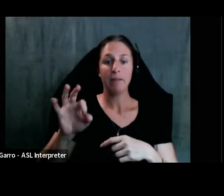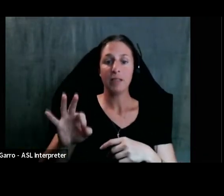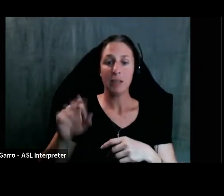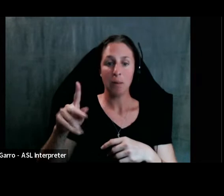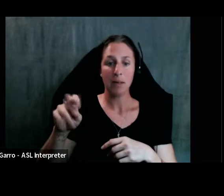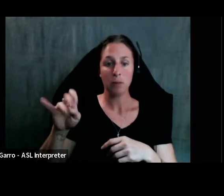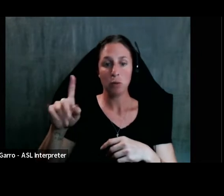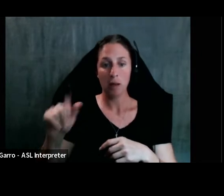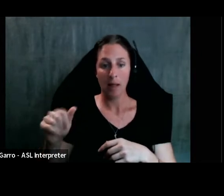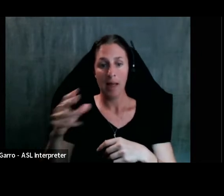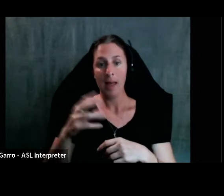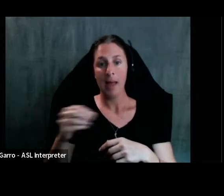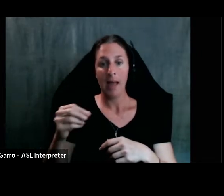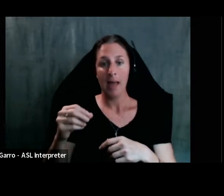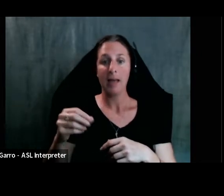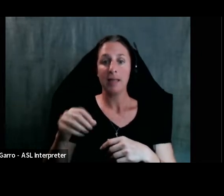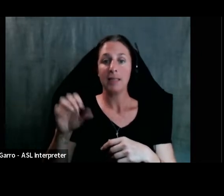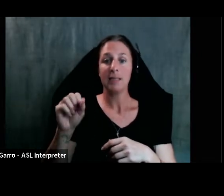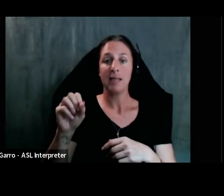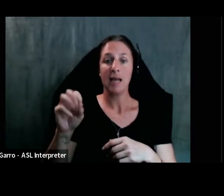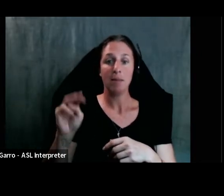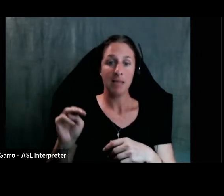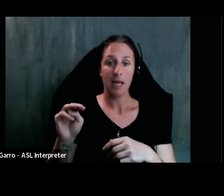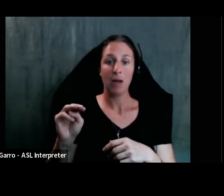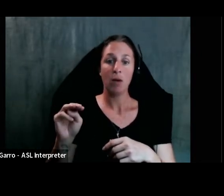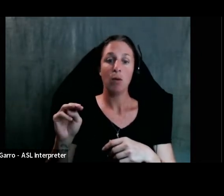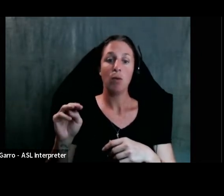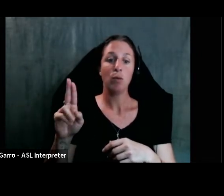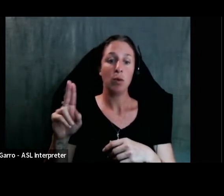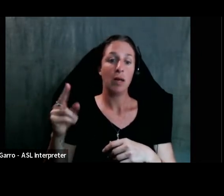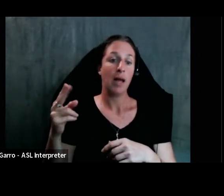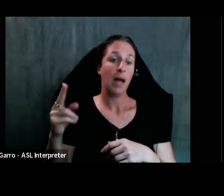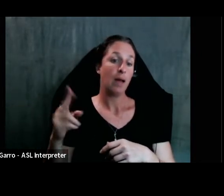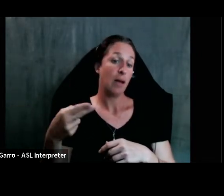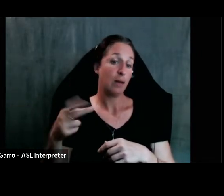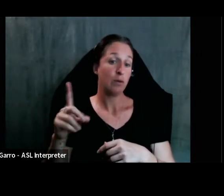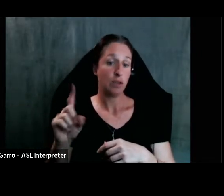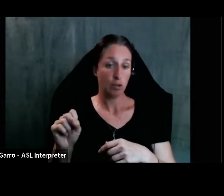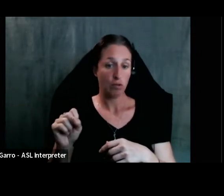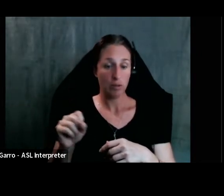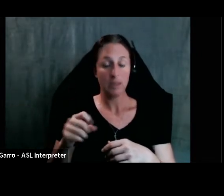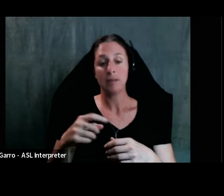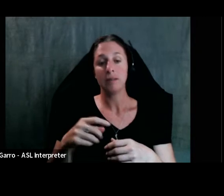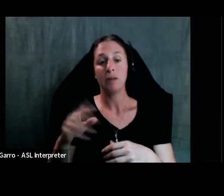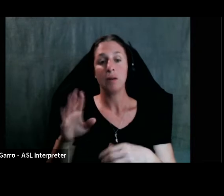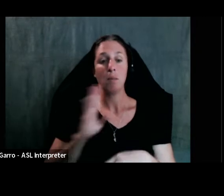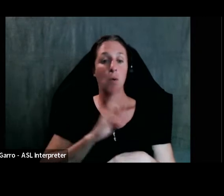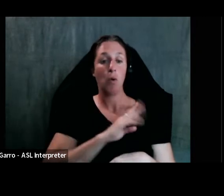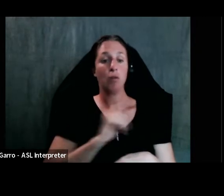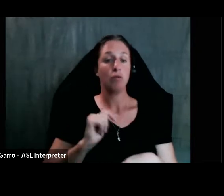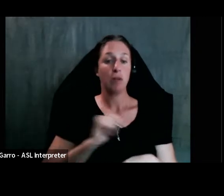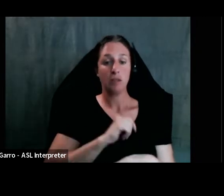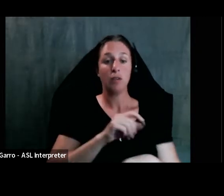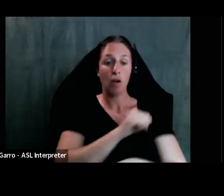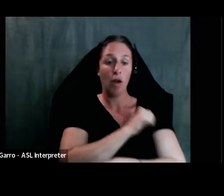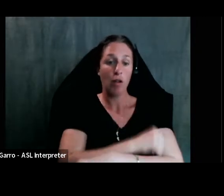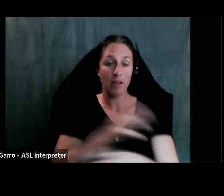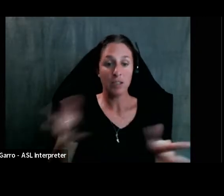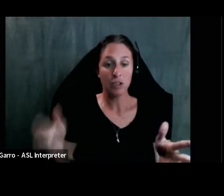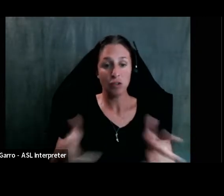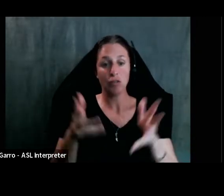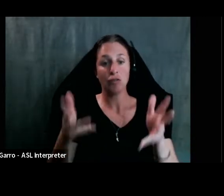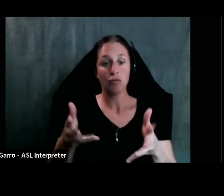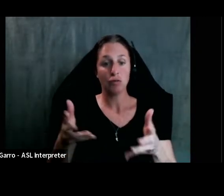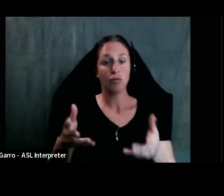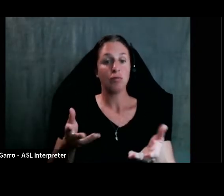And whereas the San Mateo Union High School District Board of Trustees hereby authorizes and encourages cultivation of a relationship